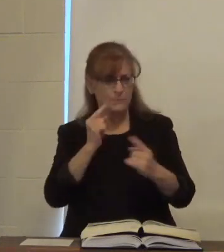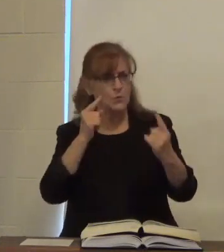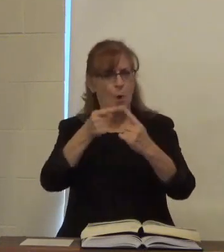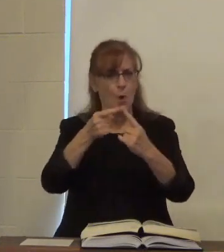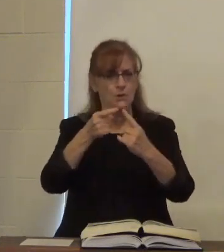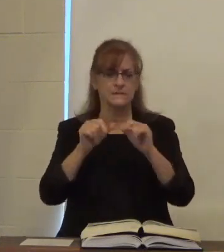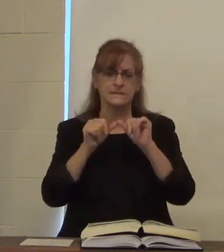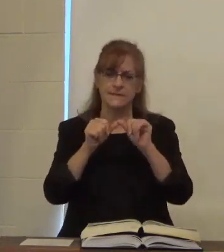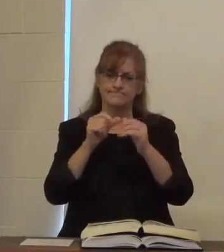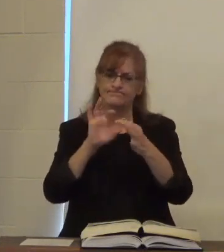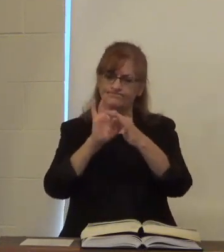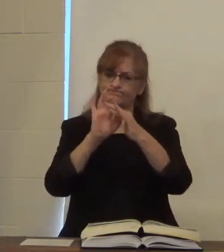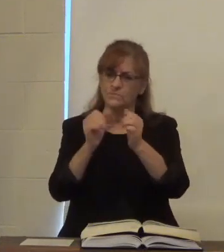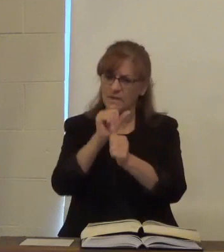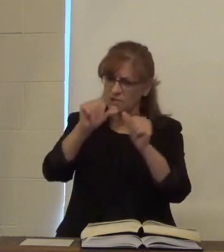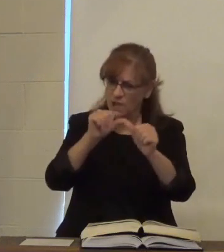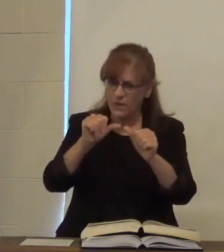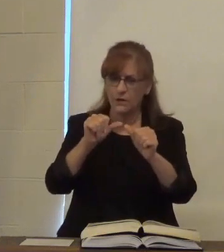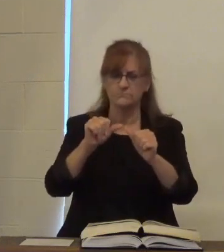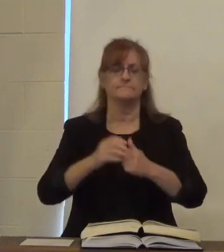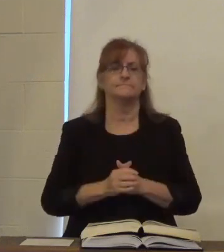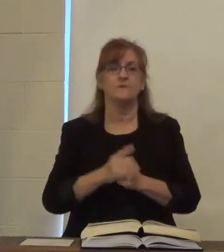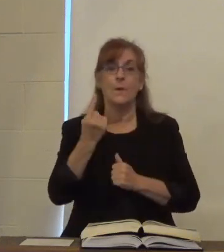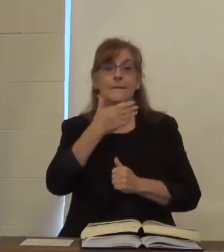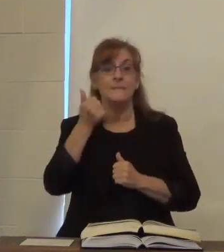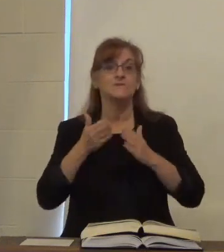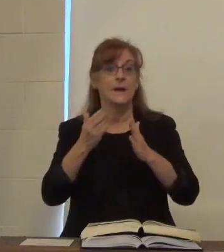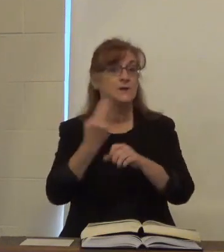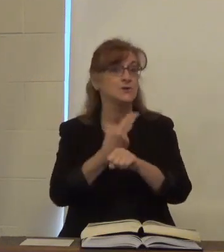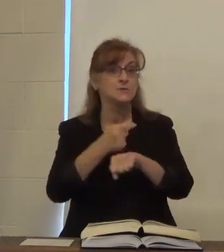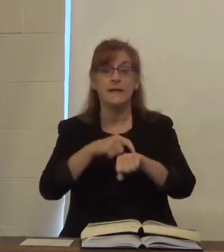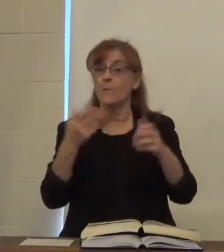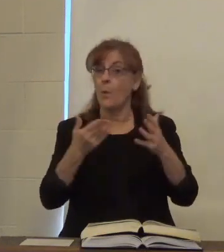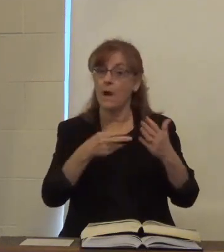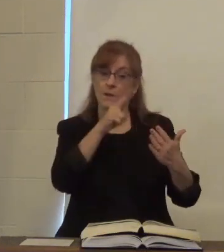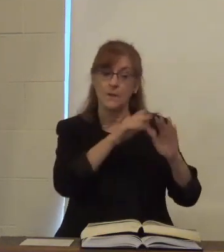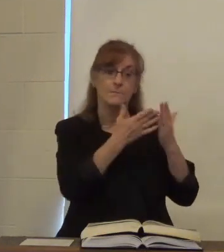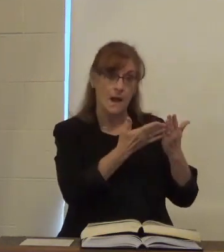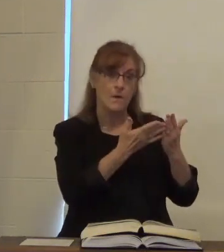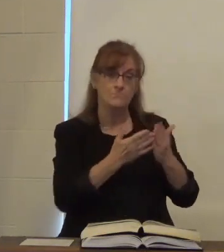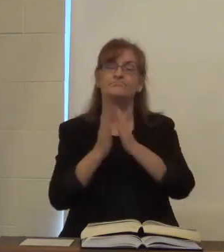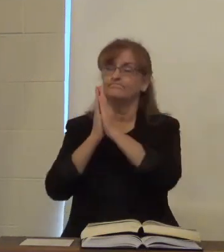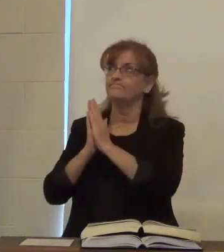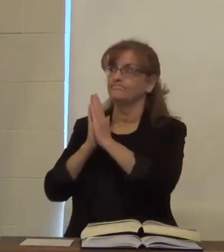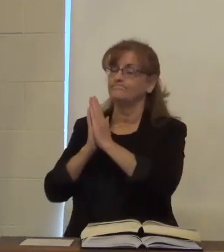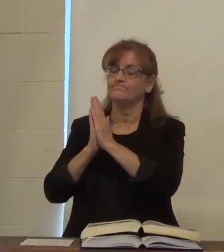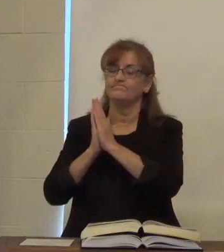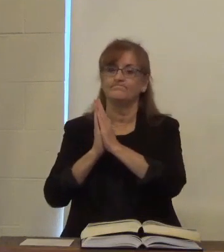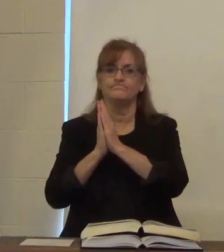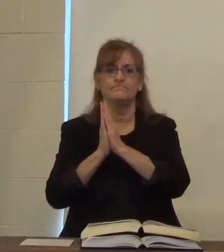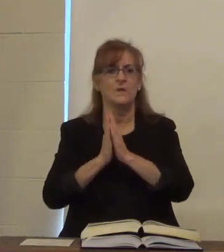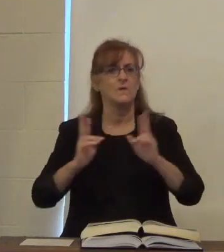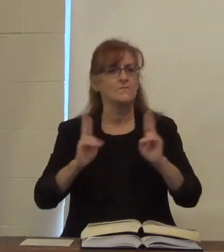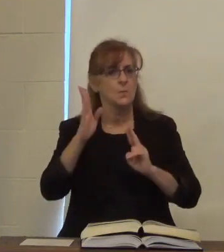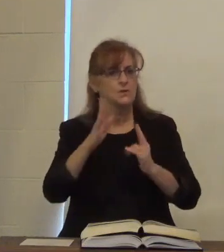stay accountable with each other. One of the best uses of your time is probably to read the Bible and to spend time in prayer. So I hope